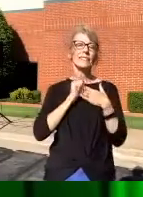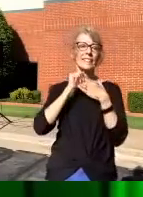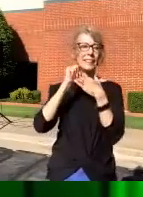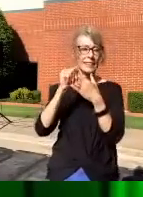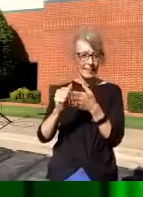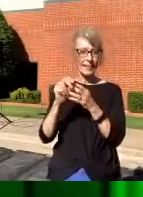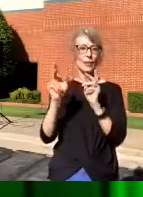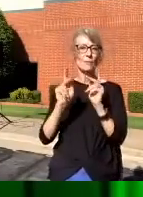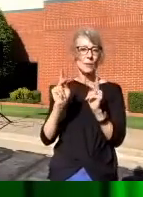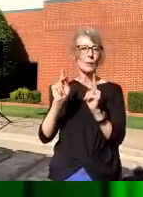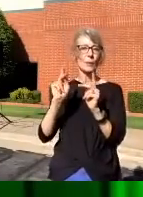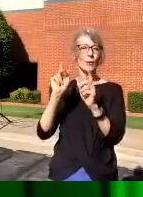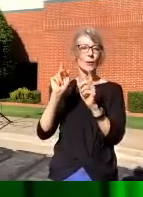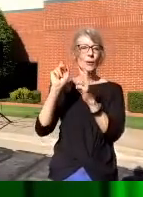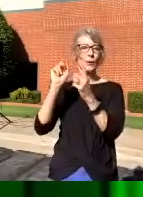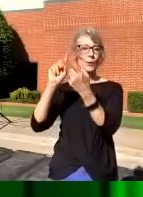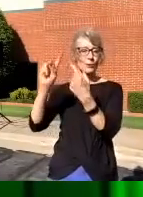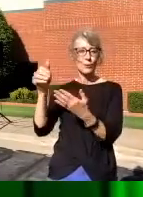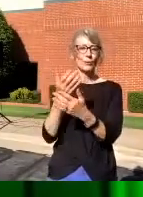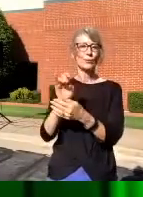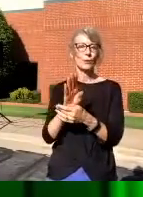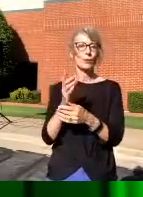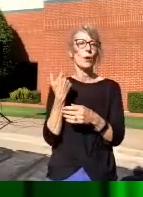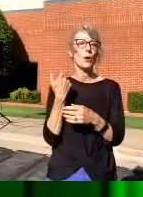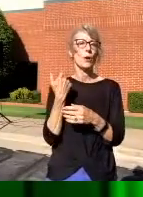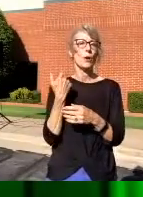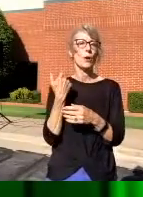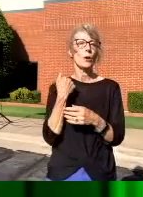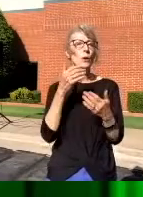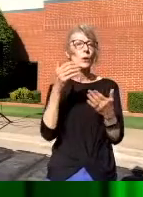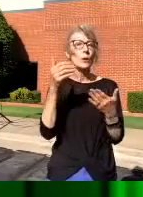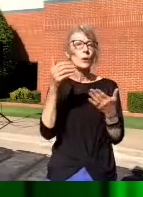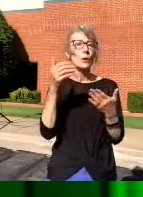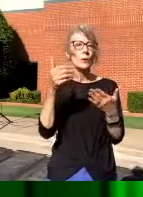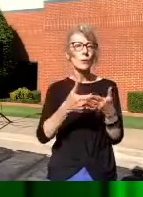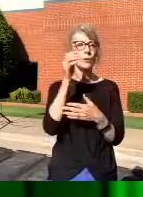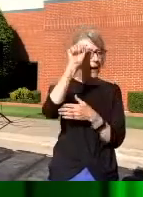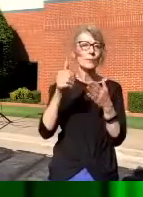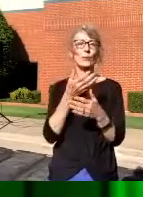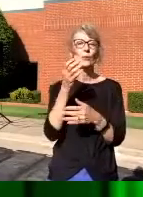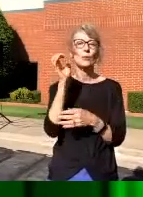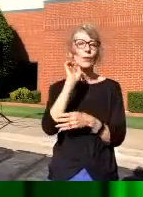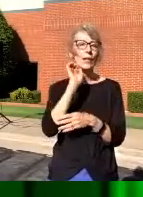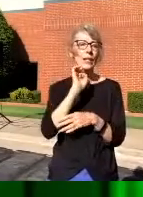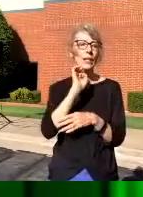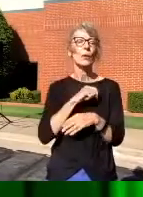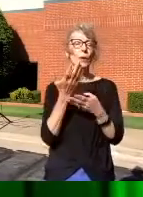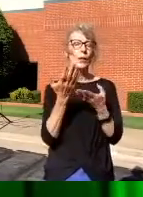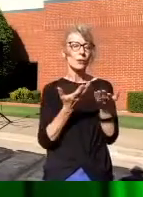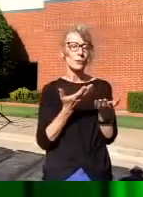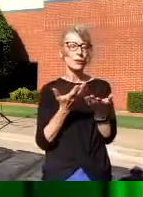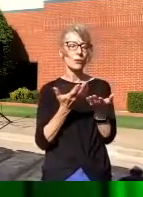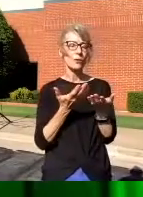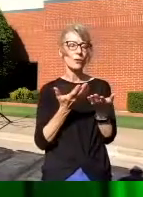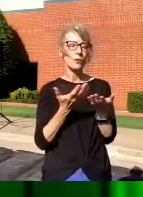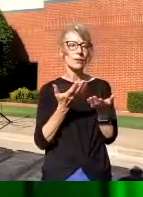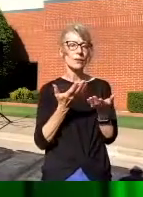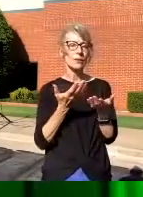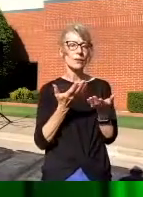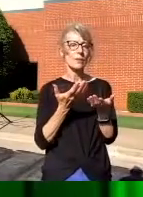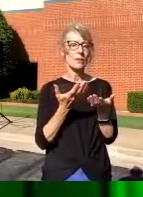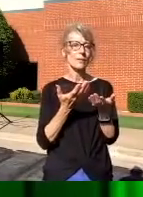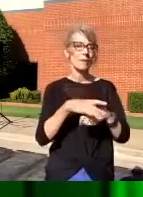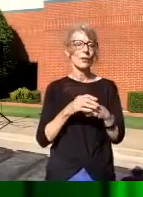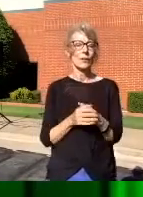job. We're the new Adams. We're the new Eves called to steward this planet. We are the new priests called to steward the